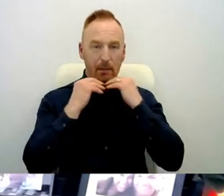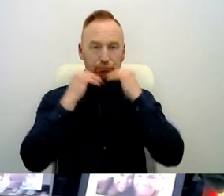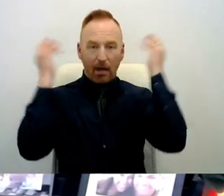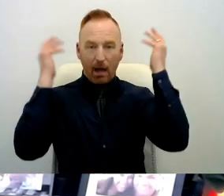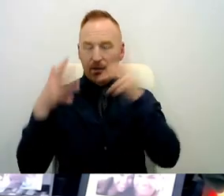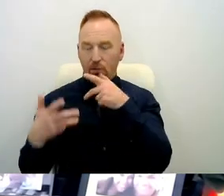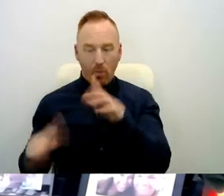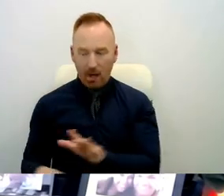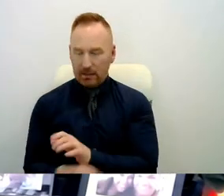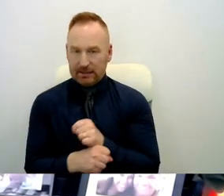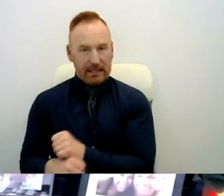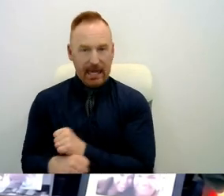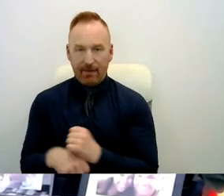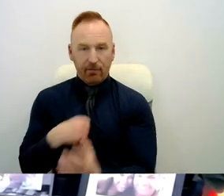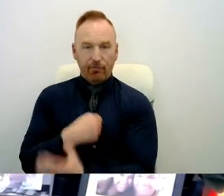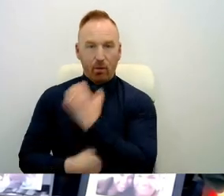them.